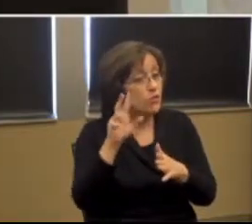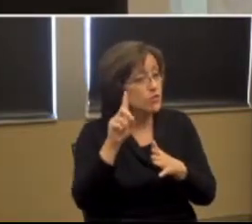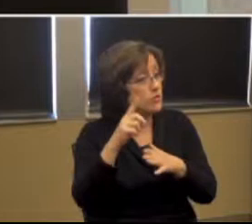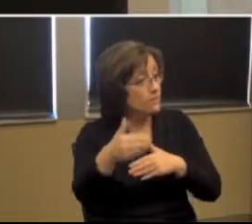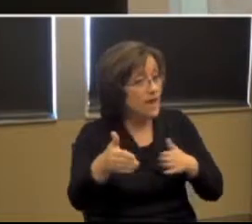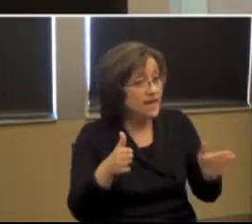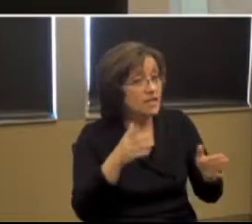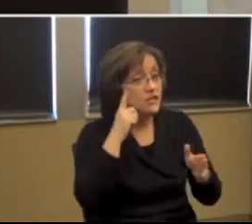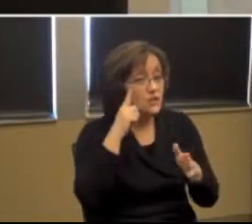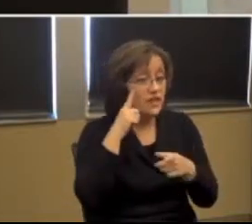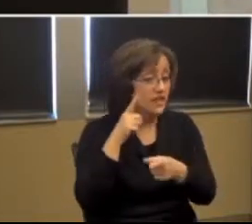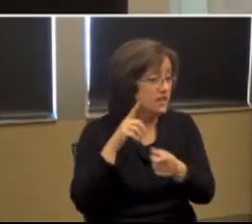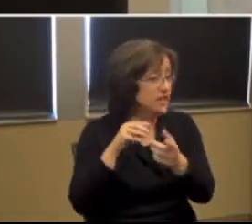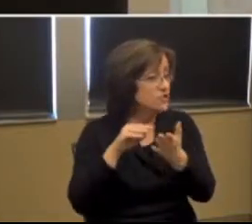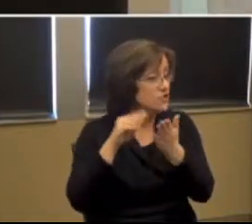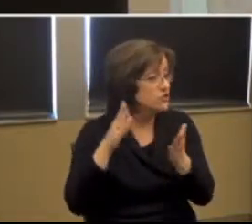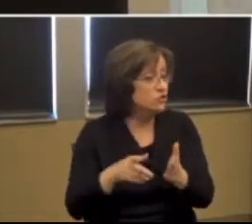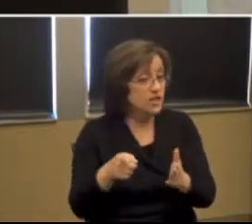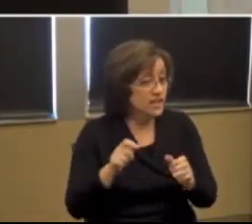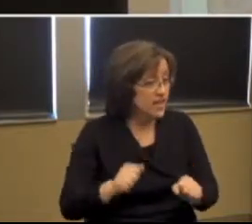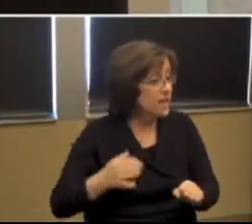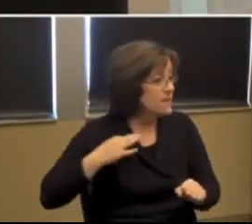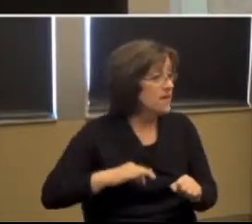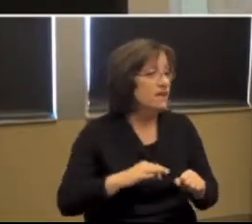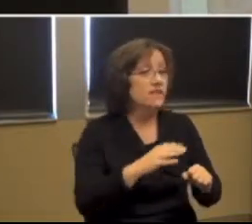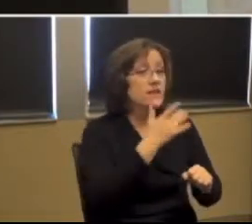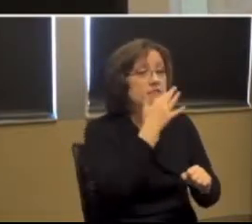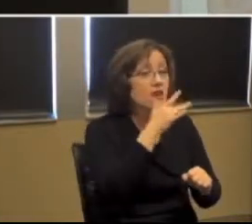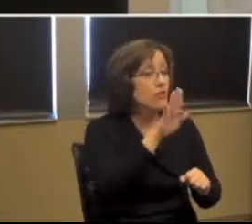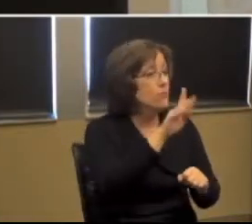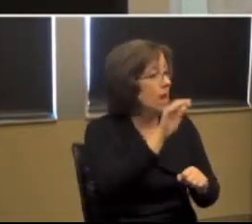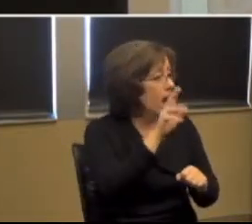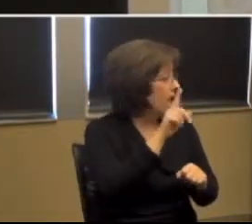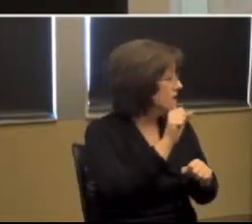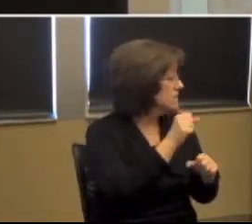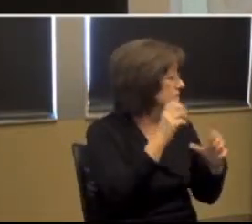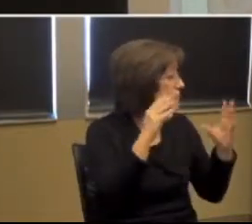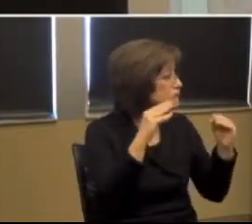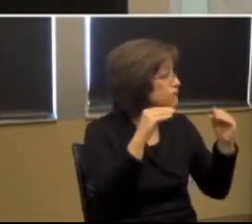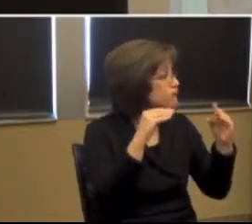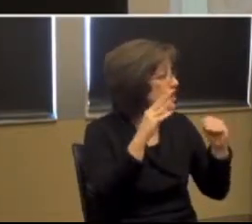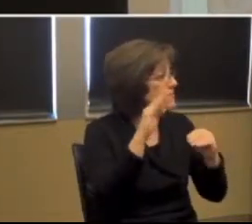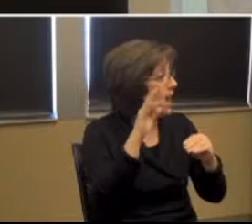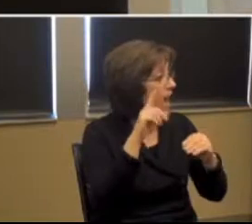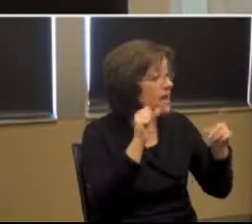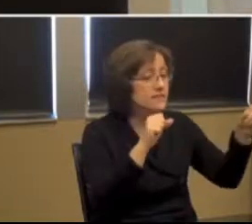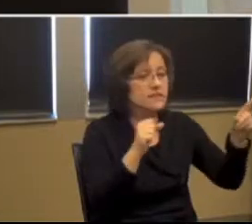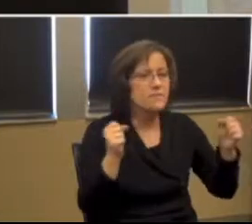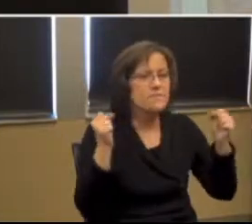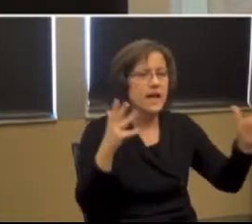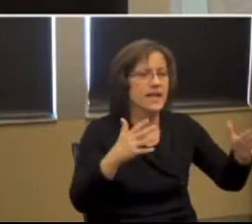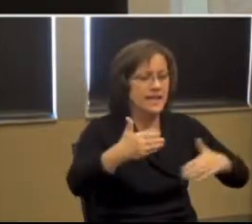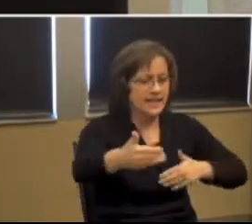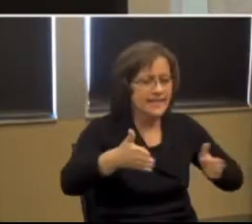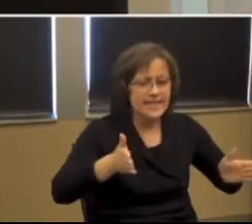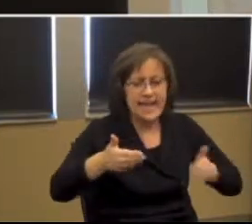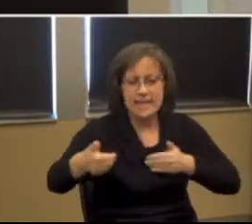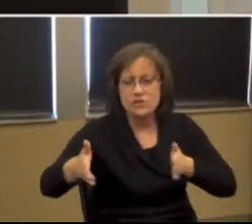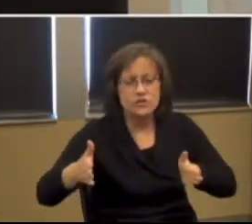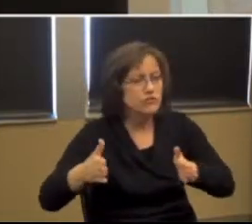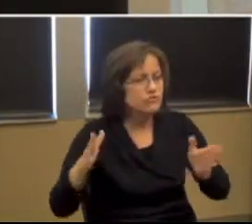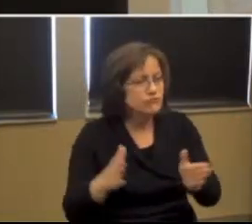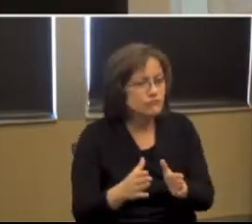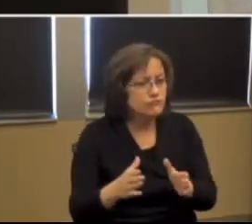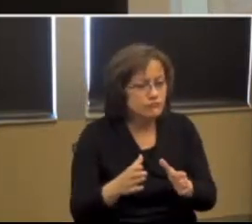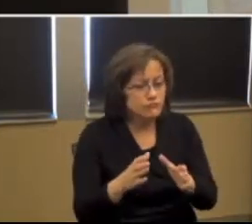that you're supporting would benefit from, there's colored blocks, foam blocks over there. There's tons of containers. These are all examples of things that you guys